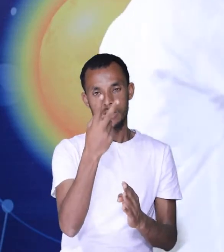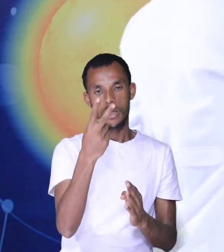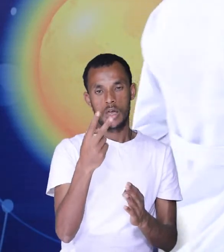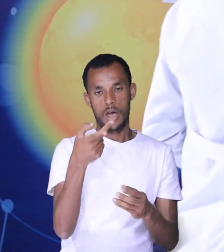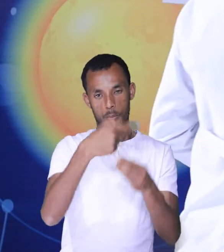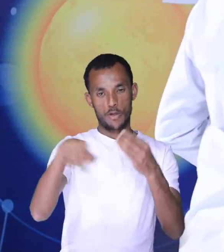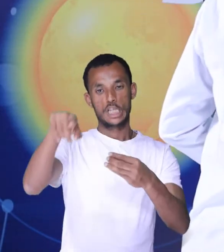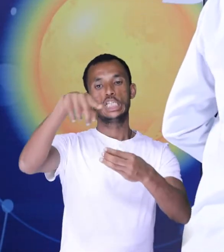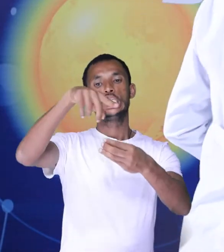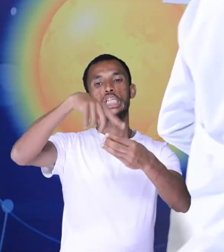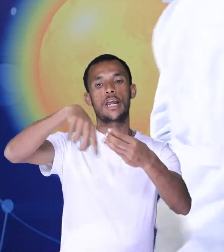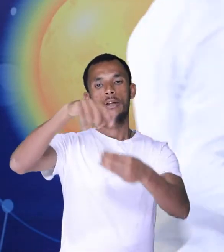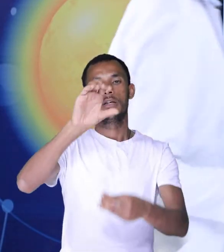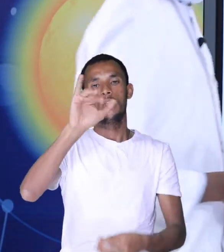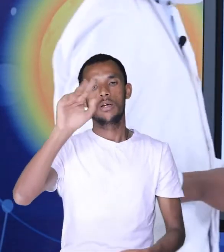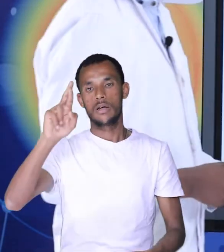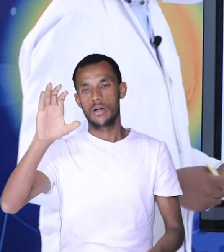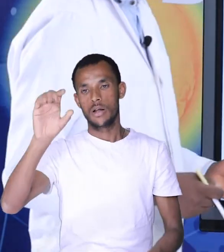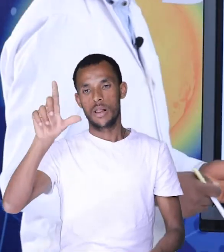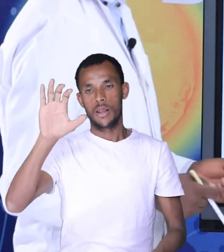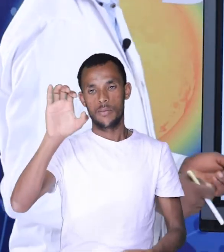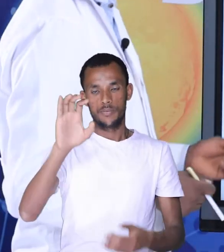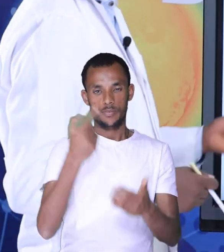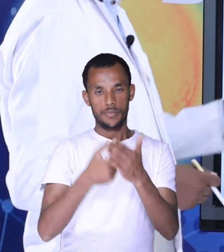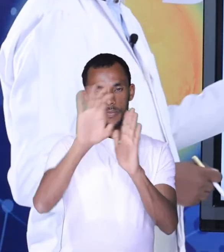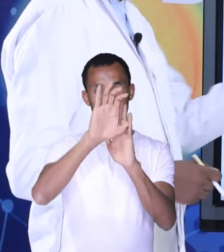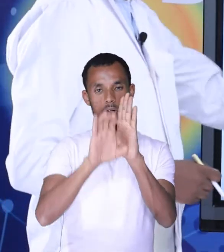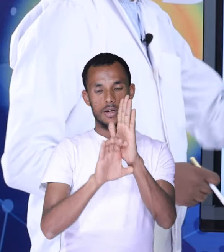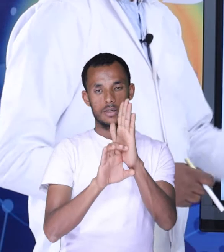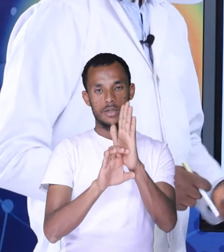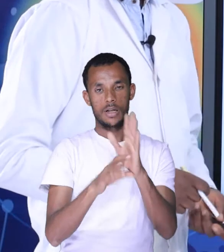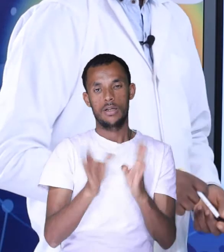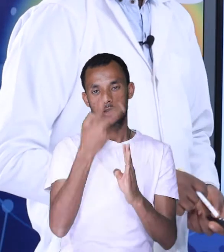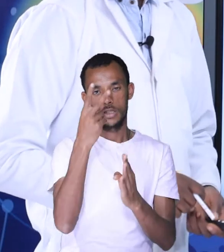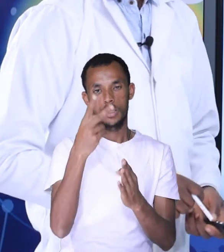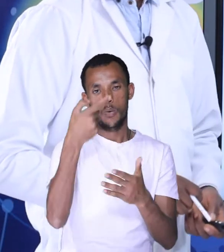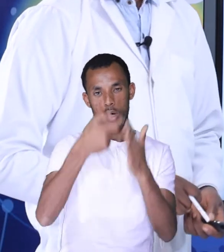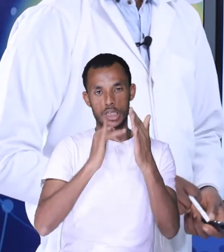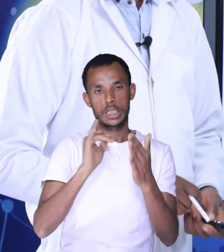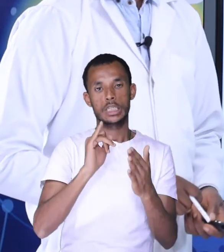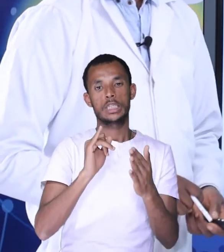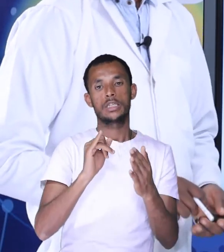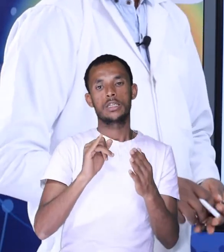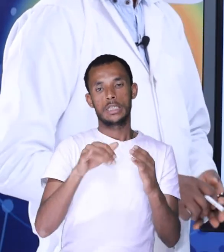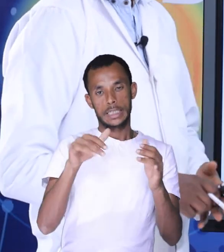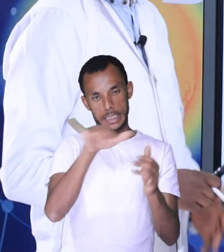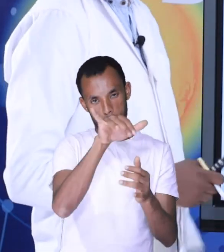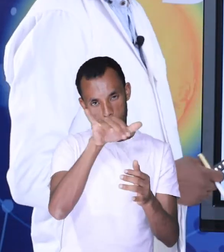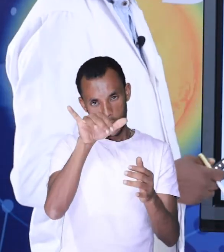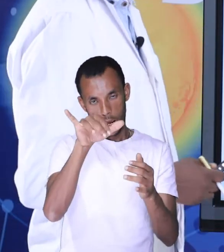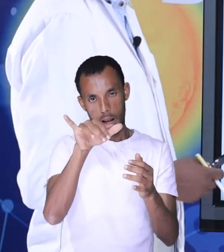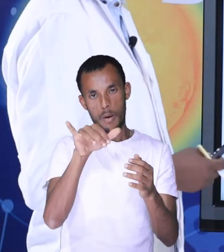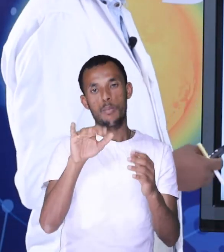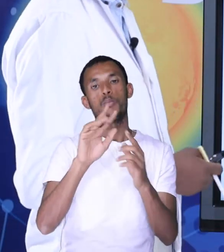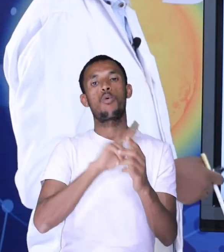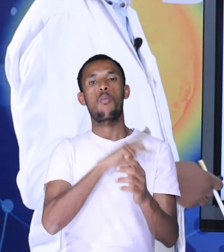circles also, circles. Under this lesson, let's see what is symmetrical property of a circle,